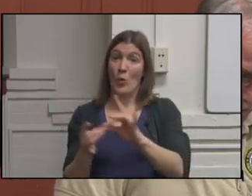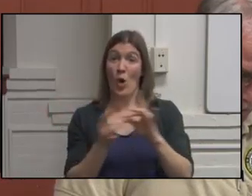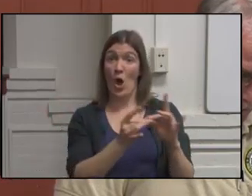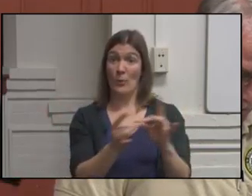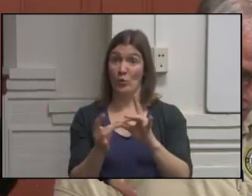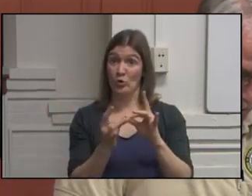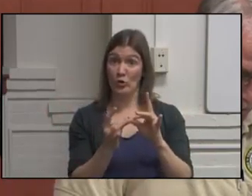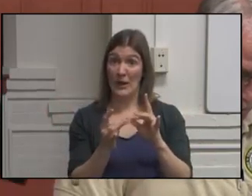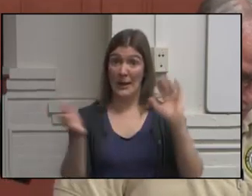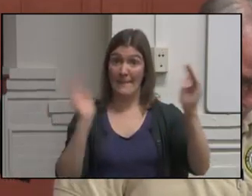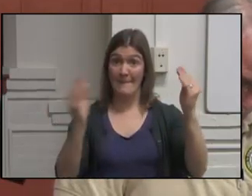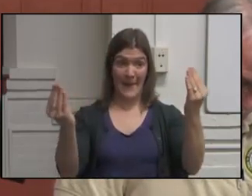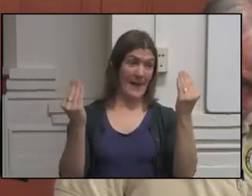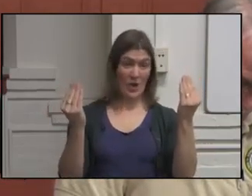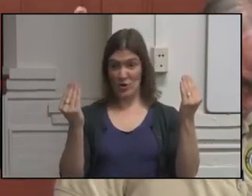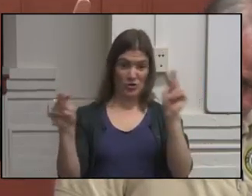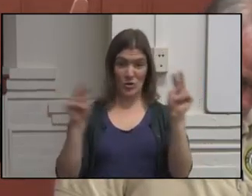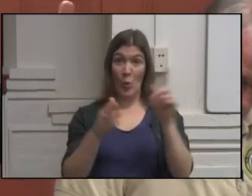and compare